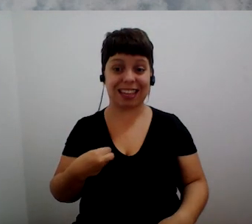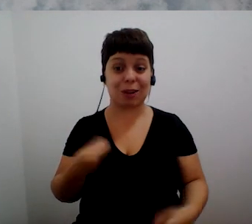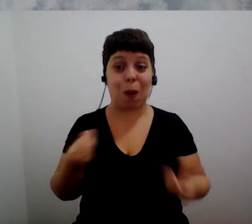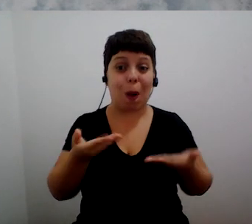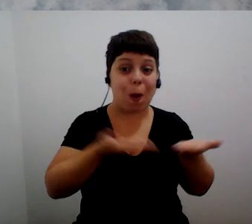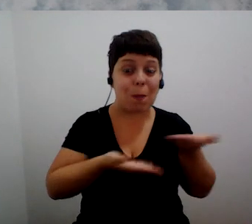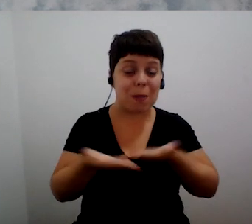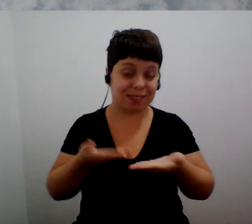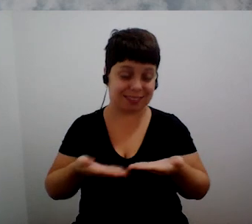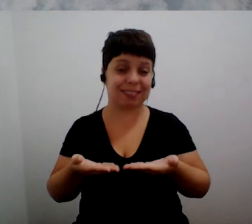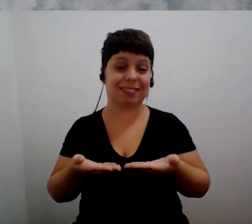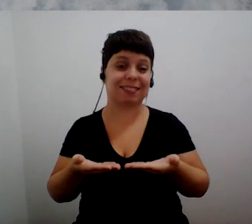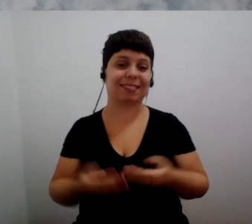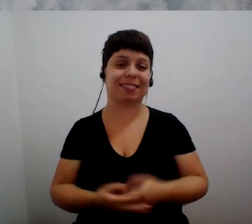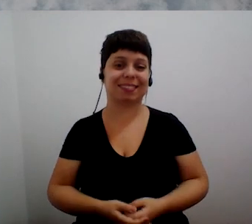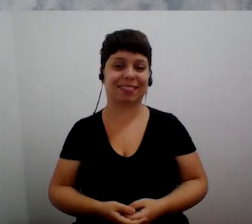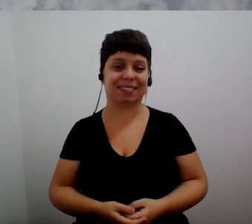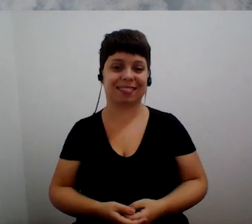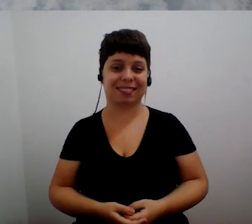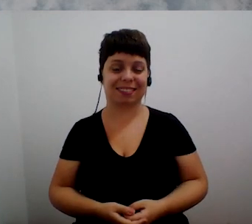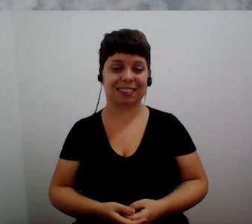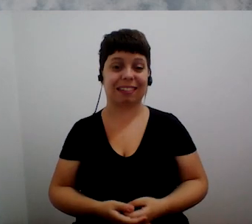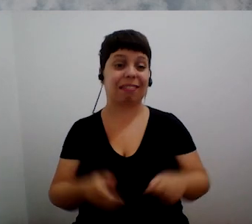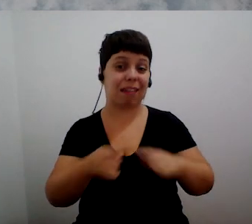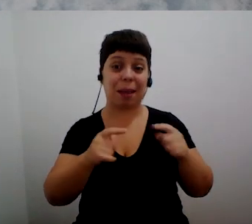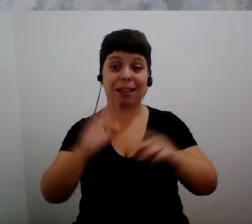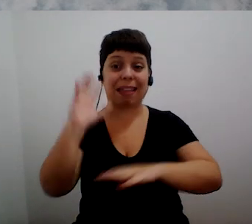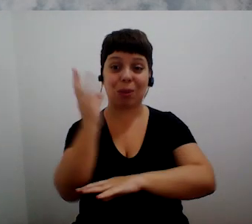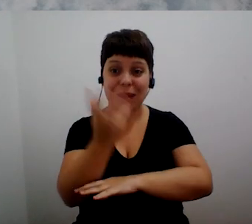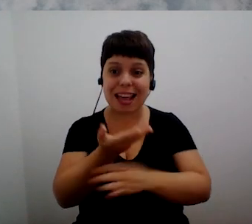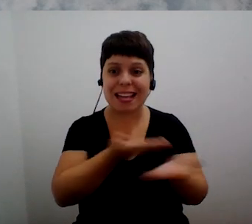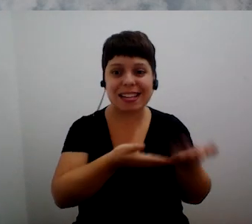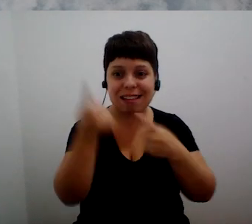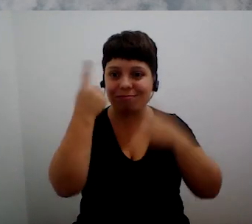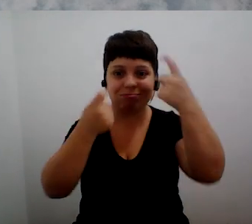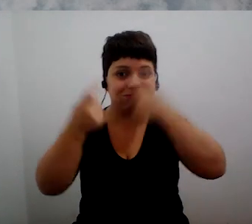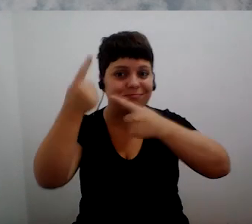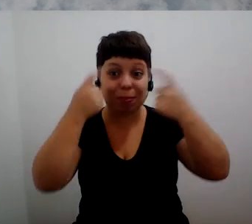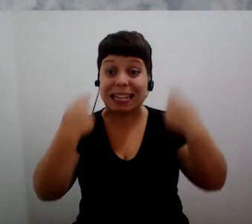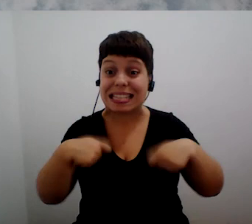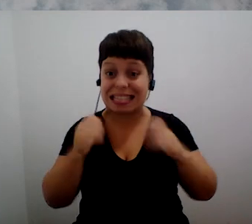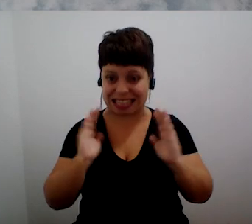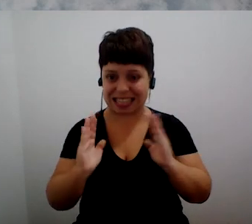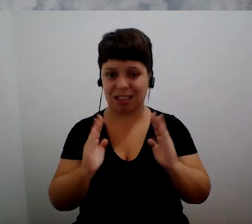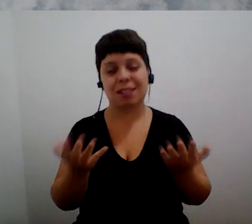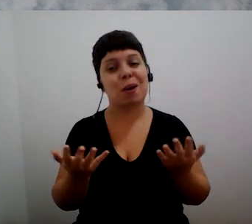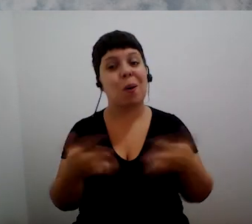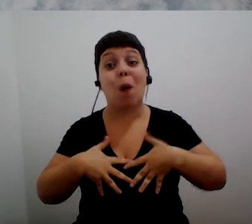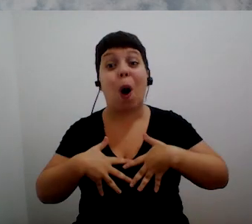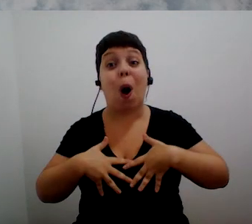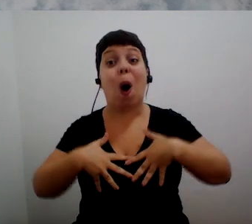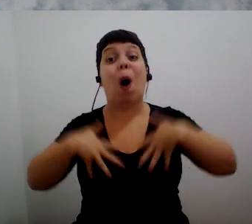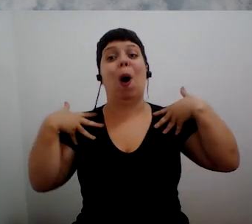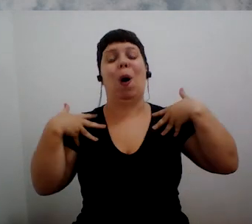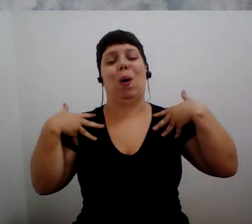to relate to life, to people, to the environment, and to ourselves. So it's an honor to